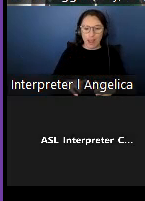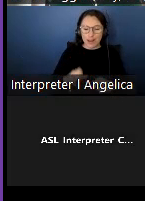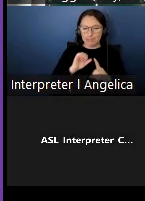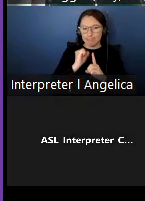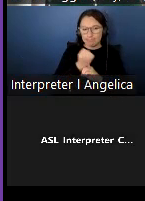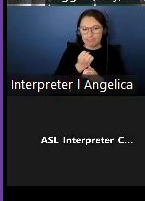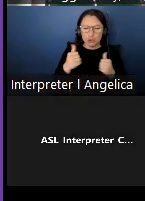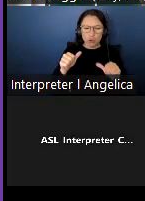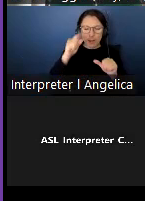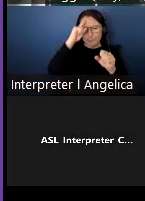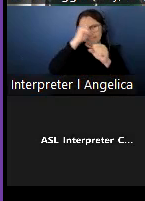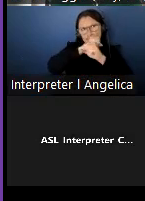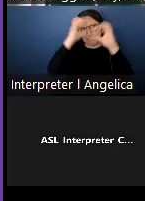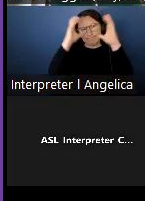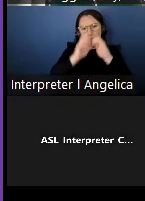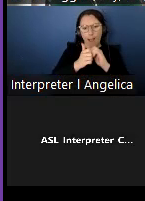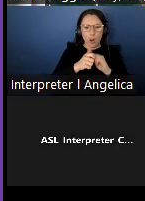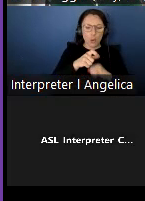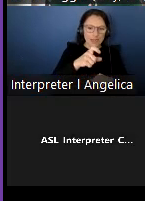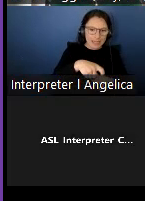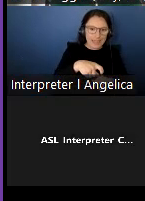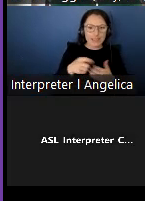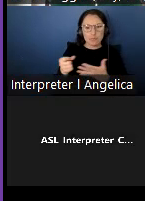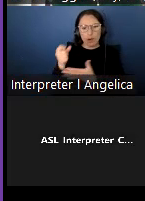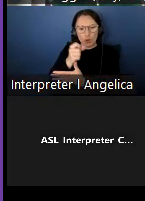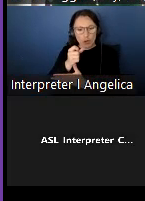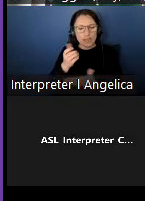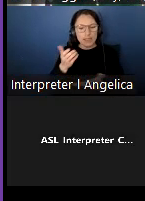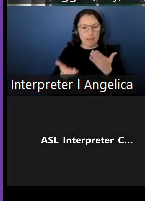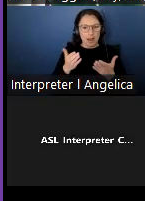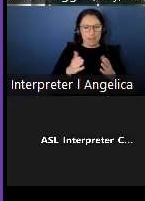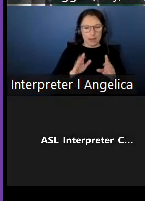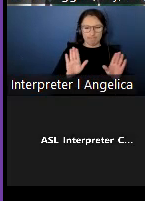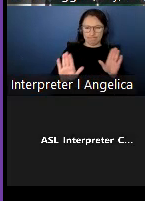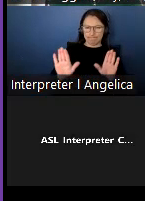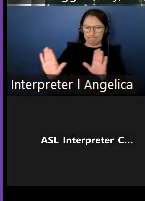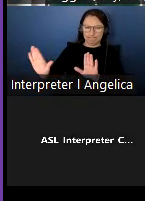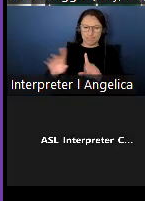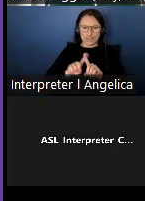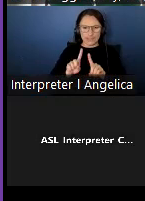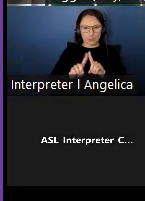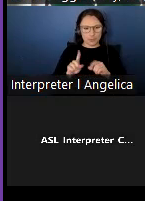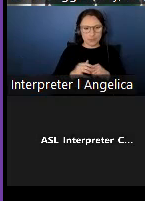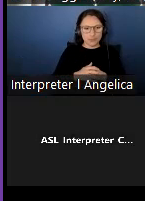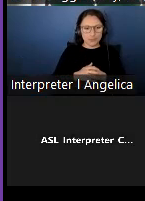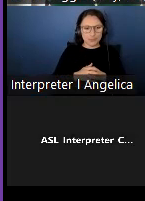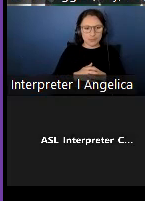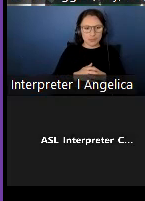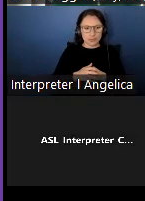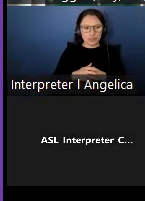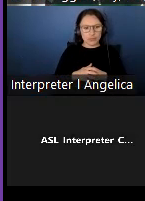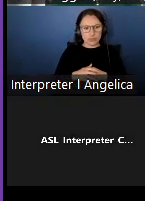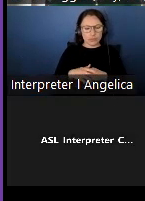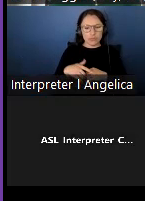consider how the needs and priorities of each client may differ from one another, just as I kind of walk through